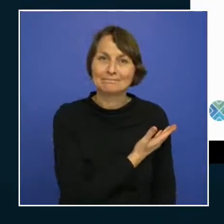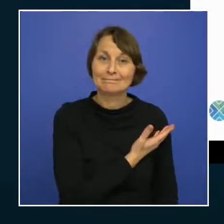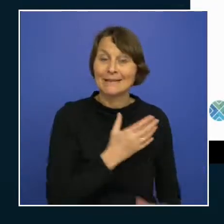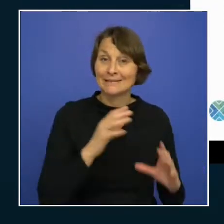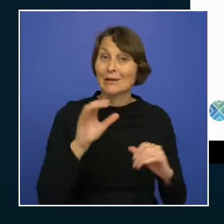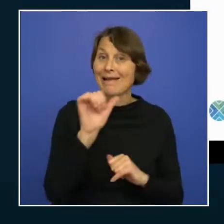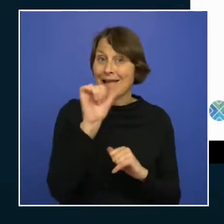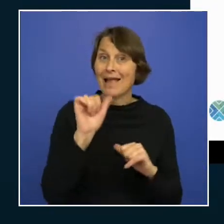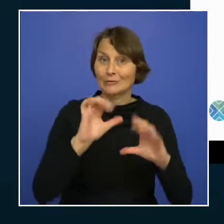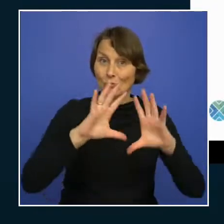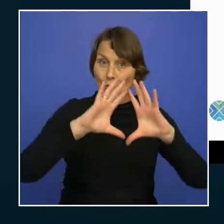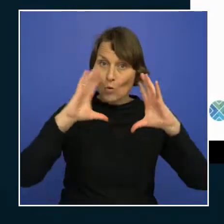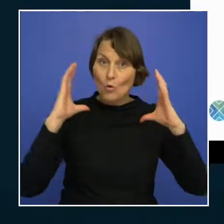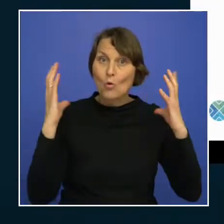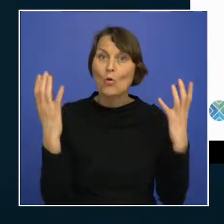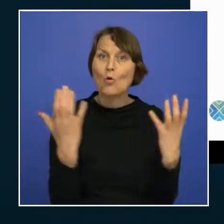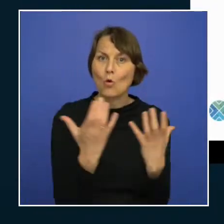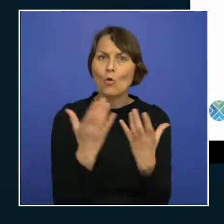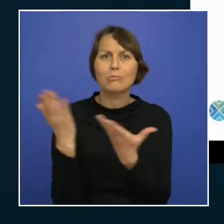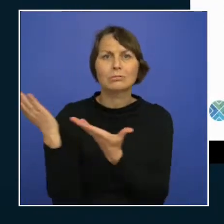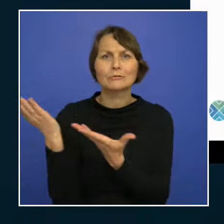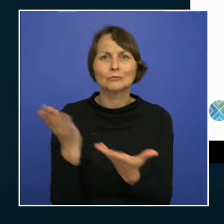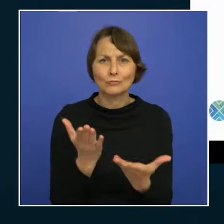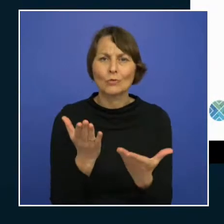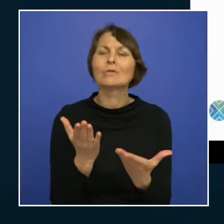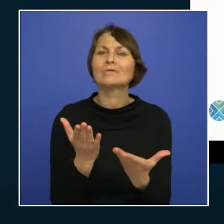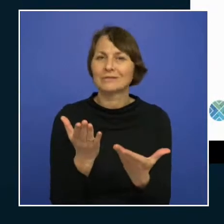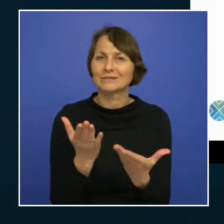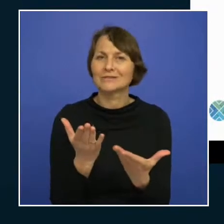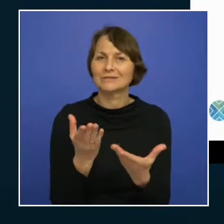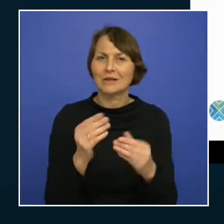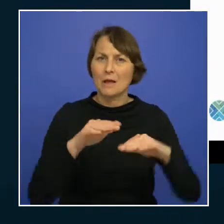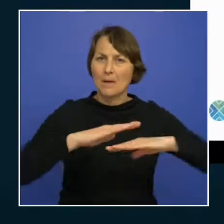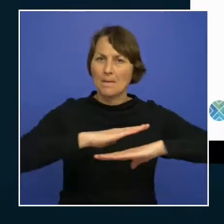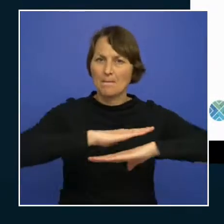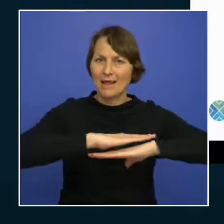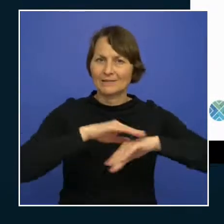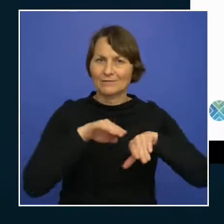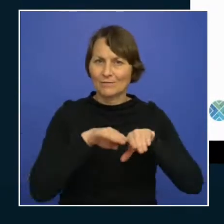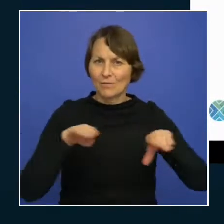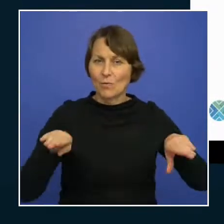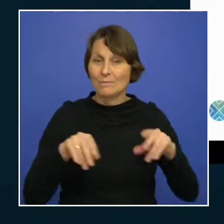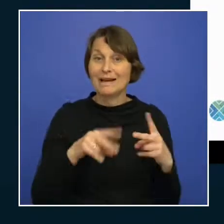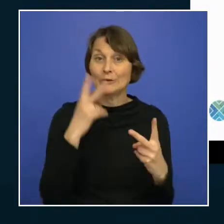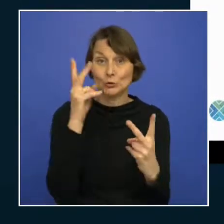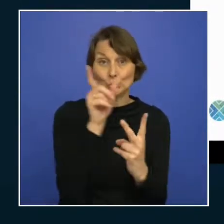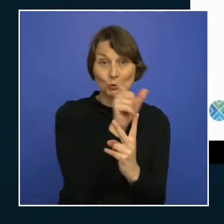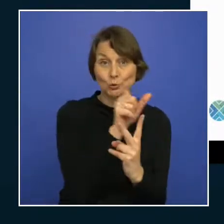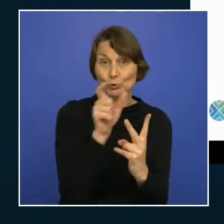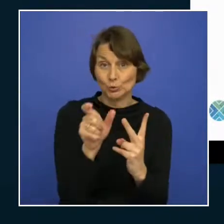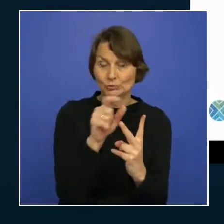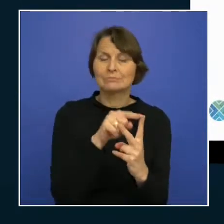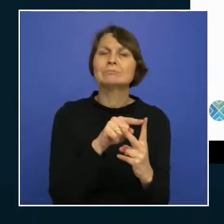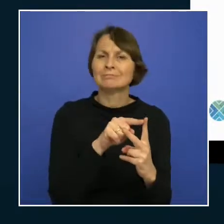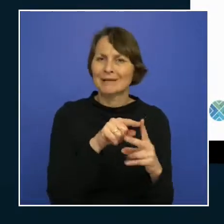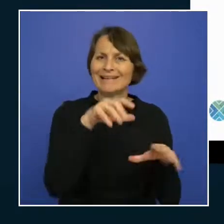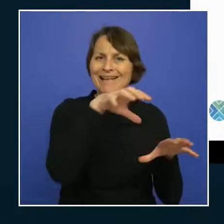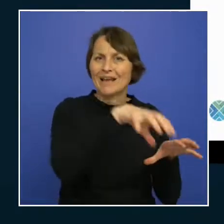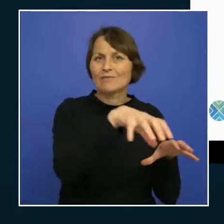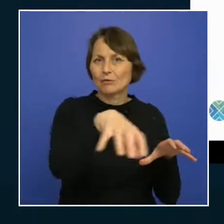service platform, and it comprises basically out of two key components: the physical infrastructure, like the data